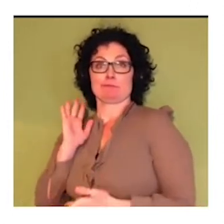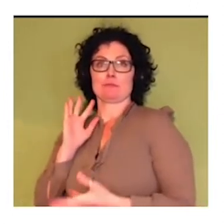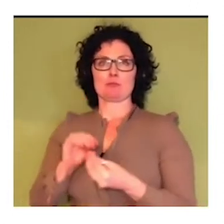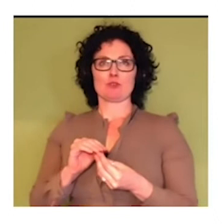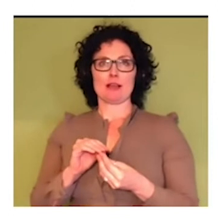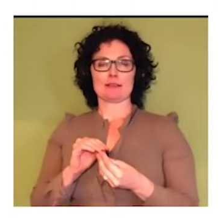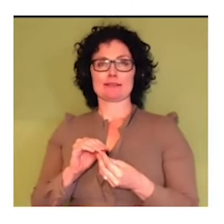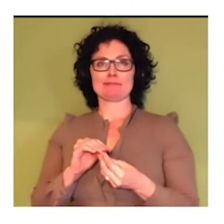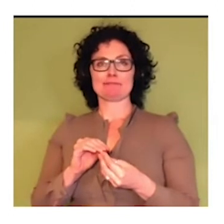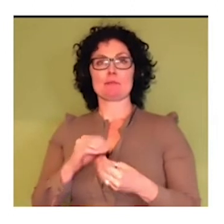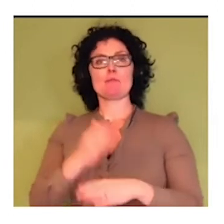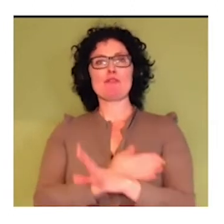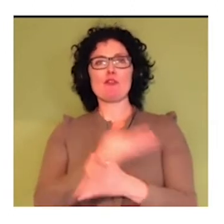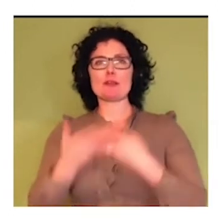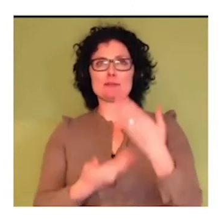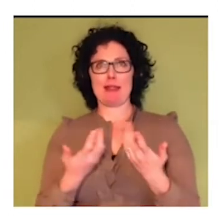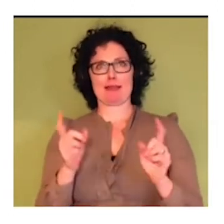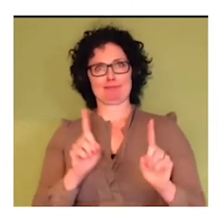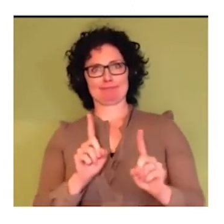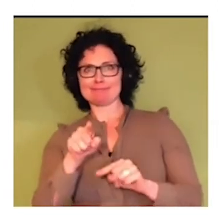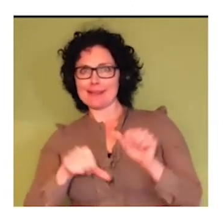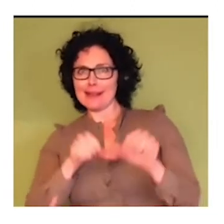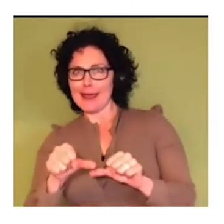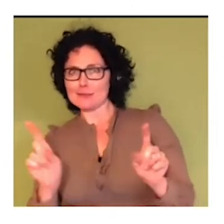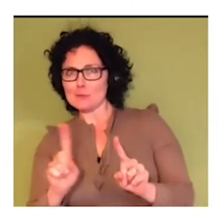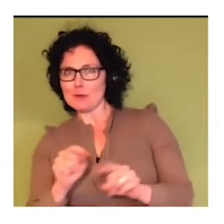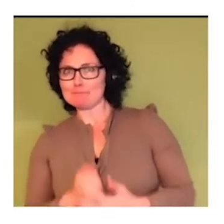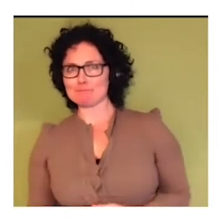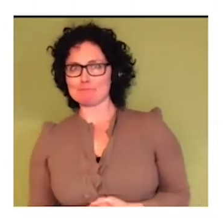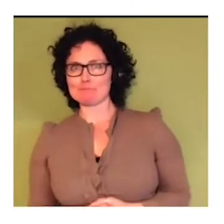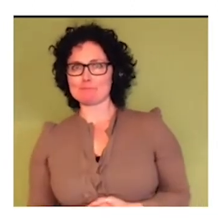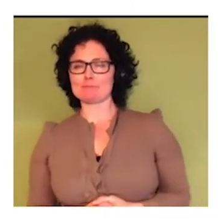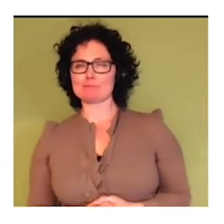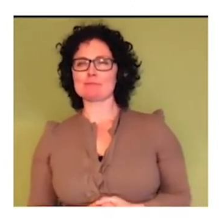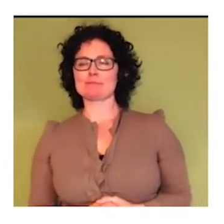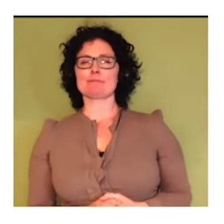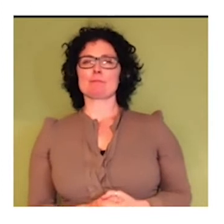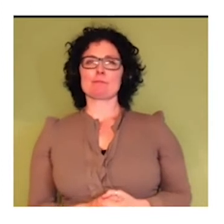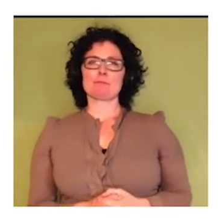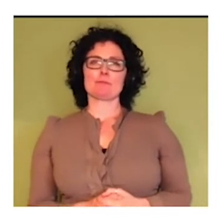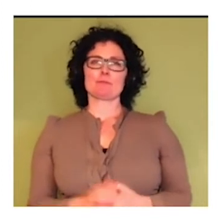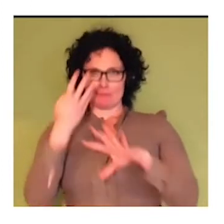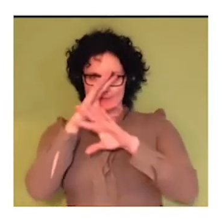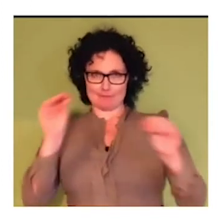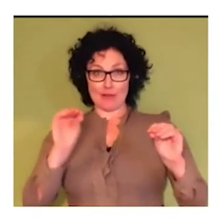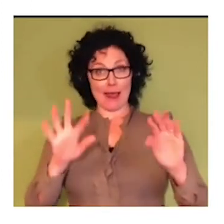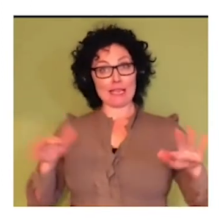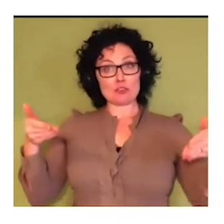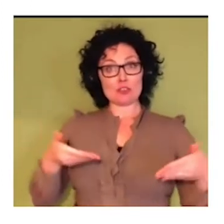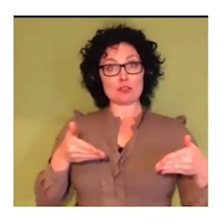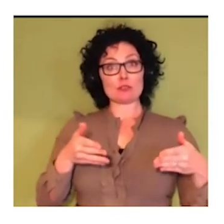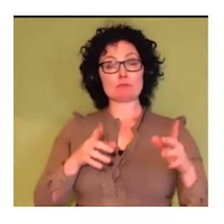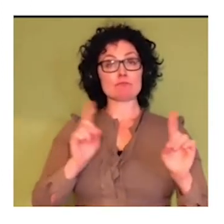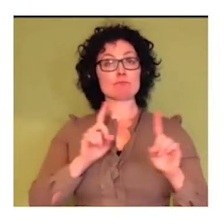next steps with large print. I should stress that what this introduction looks at is very